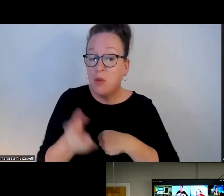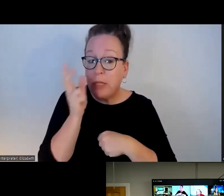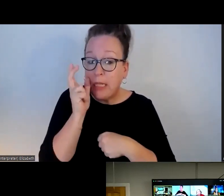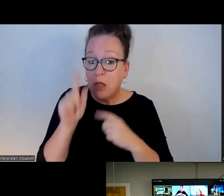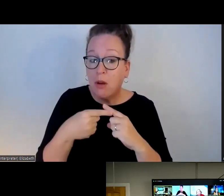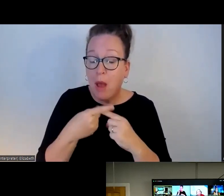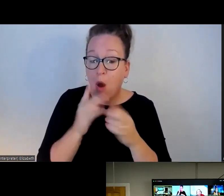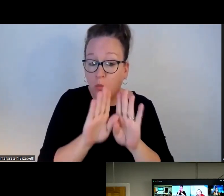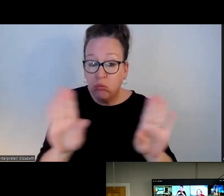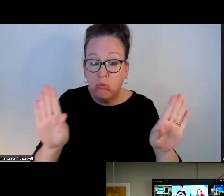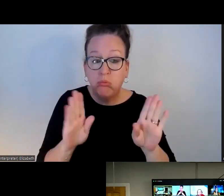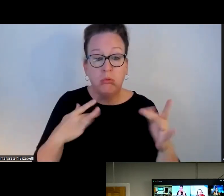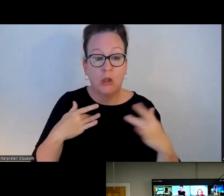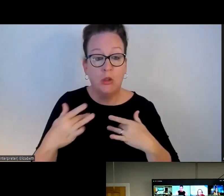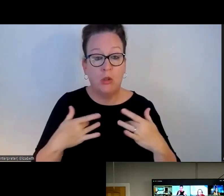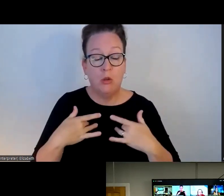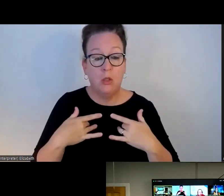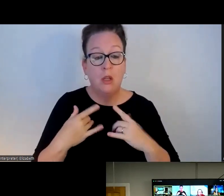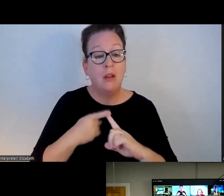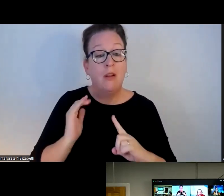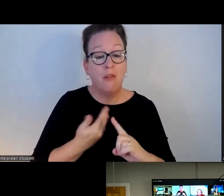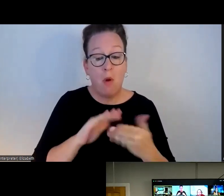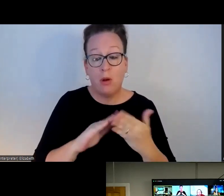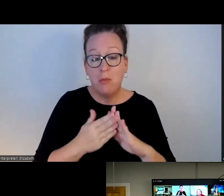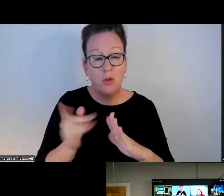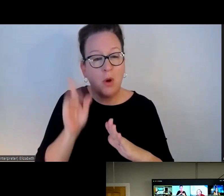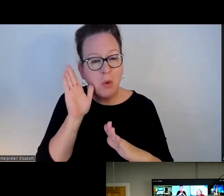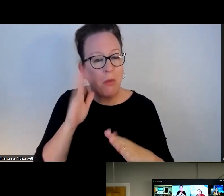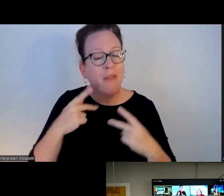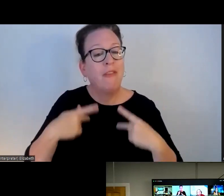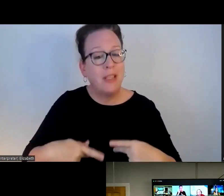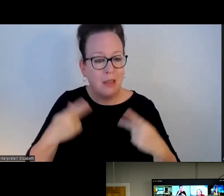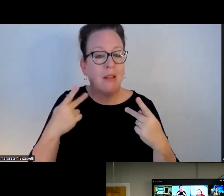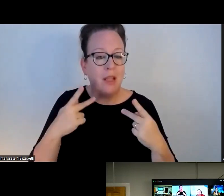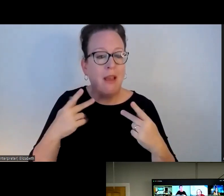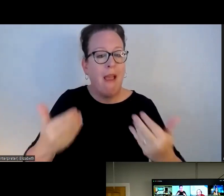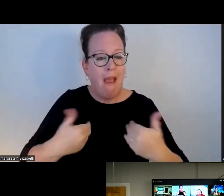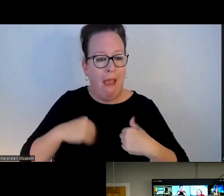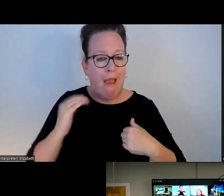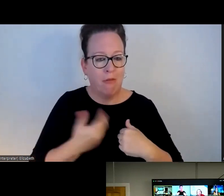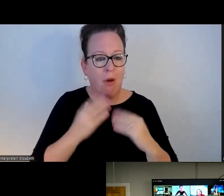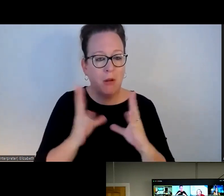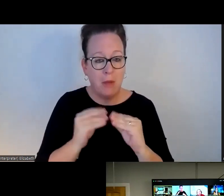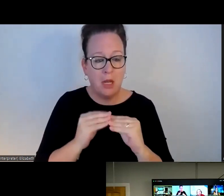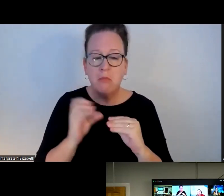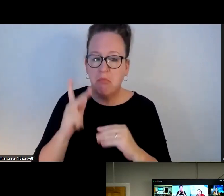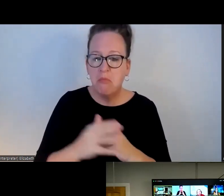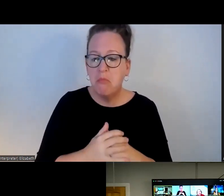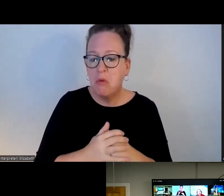concerns in the communities where we are going to be physically, where the meetings are happening. So there will